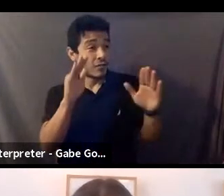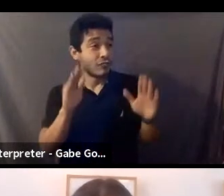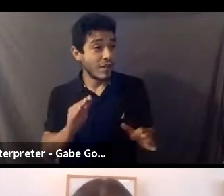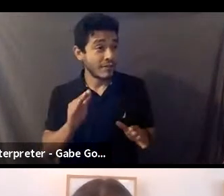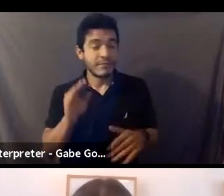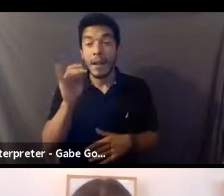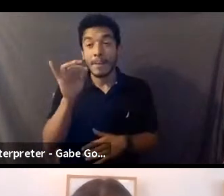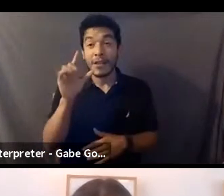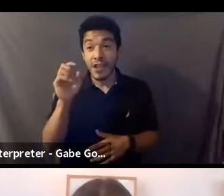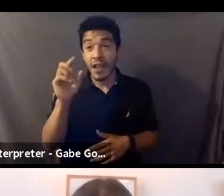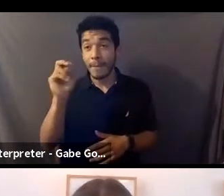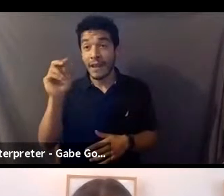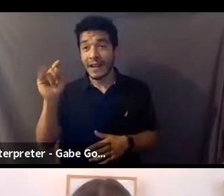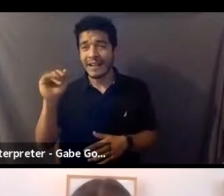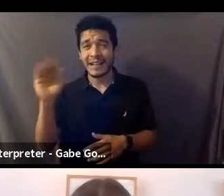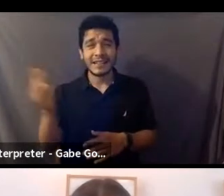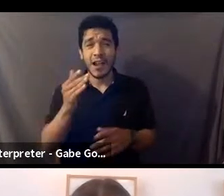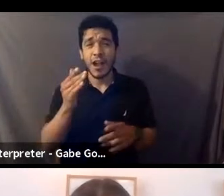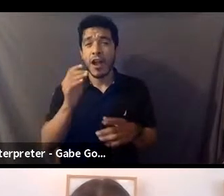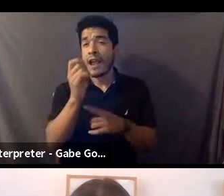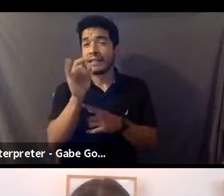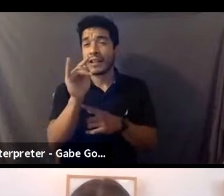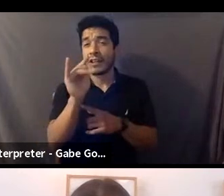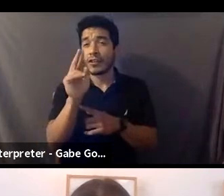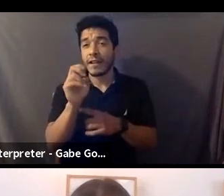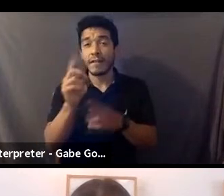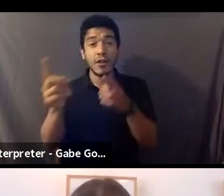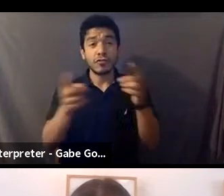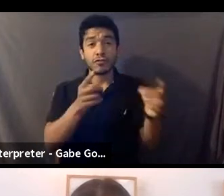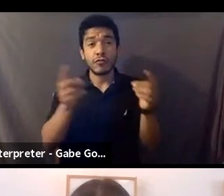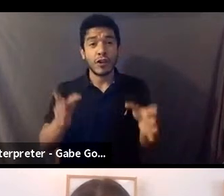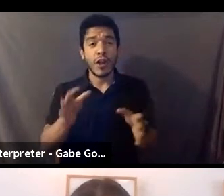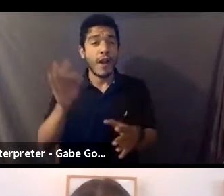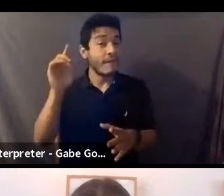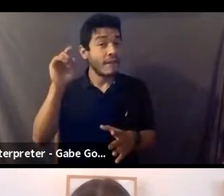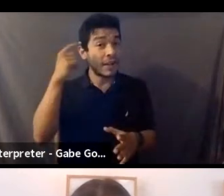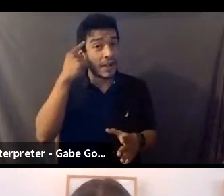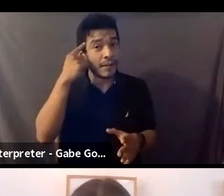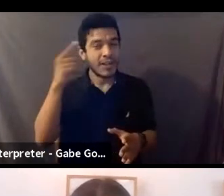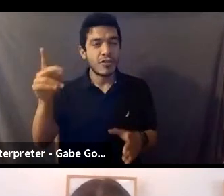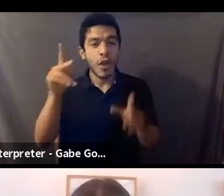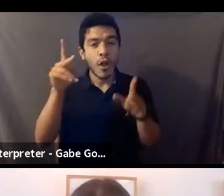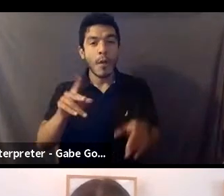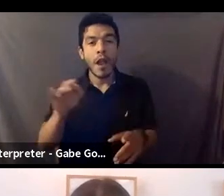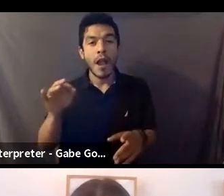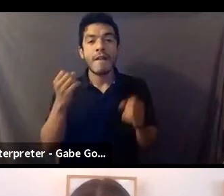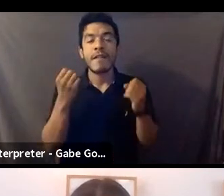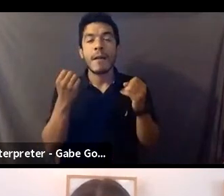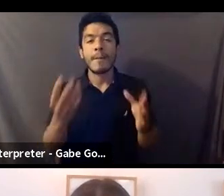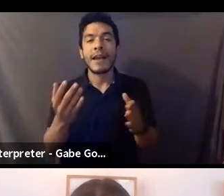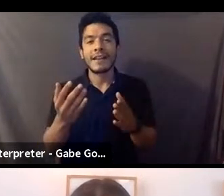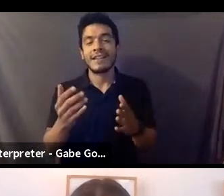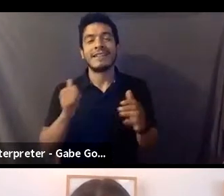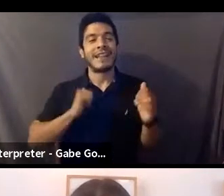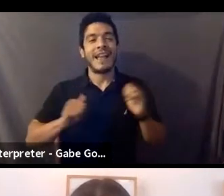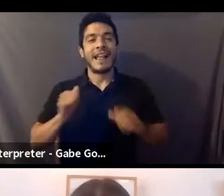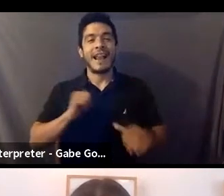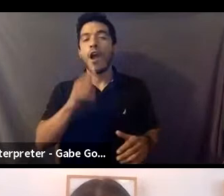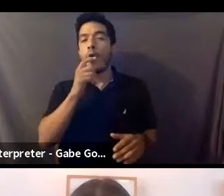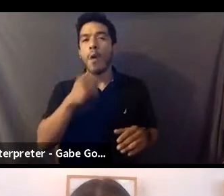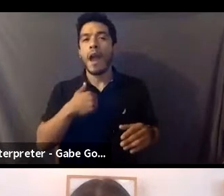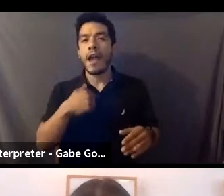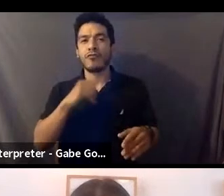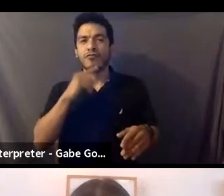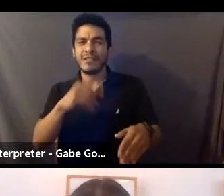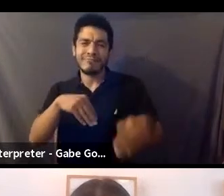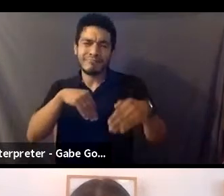Director of Governance, a person of many talents who has shepherded this program